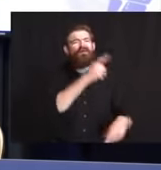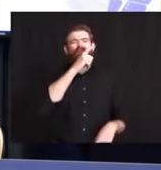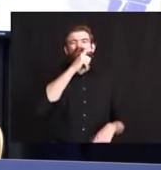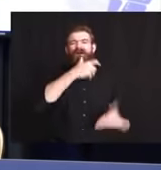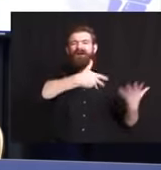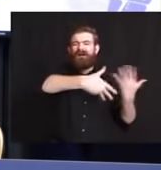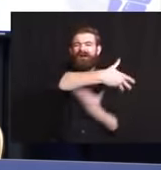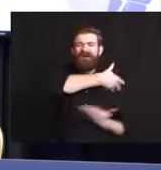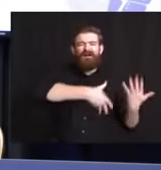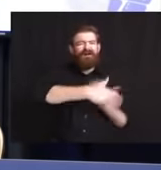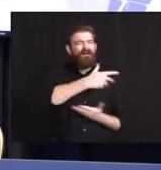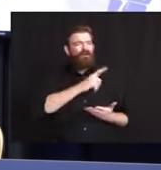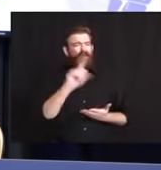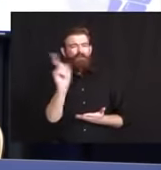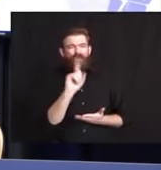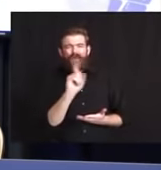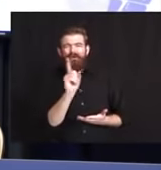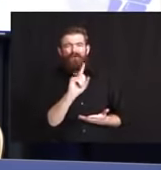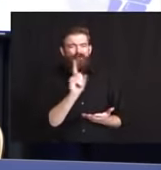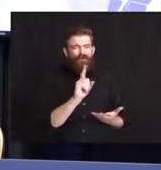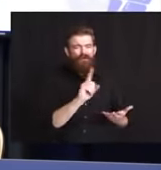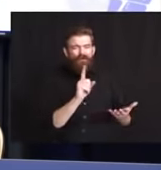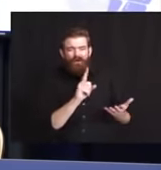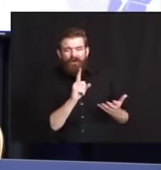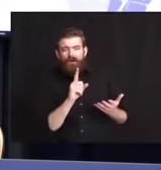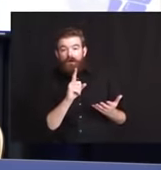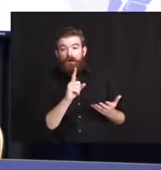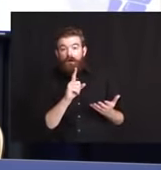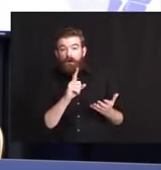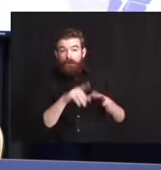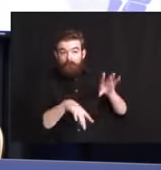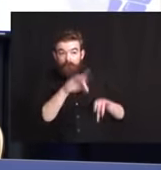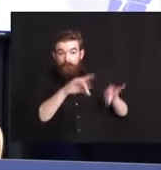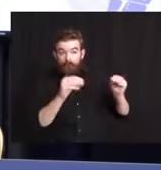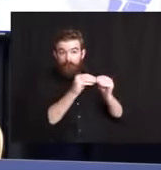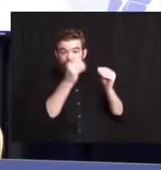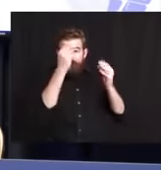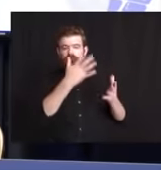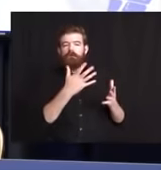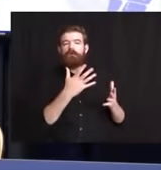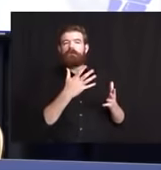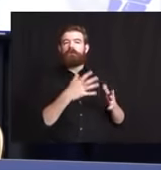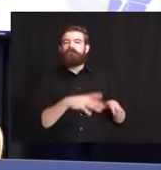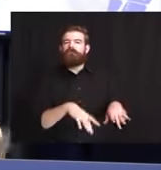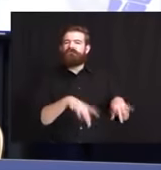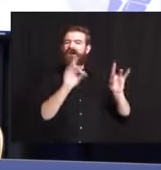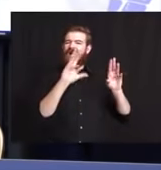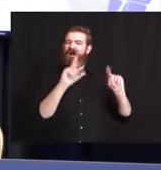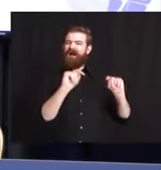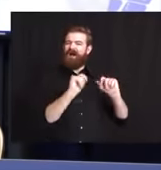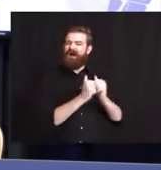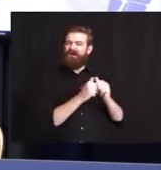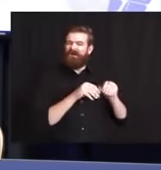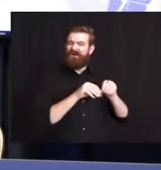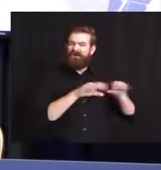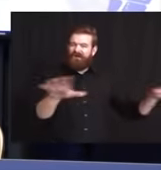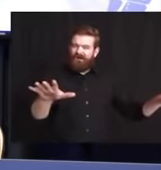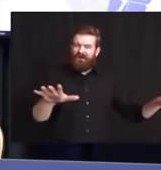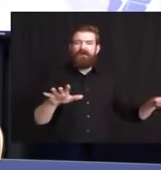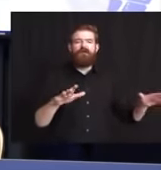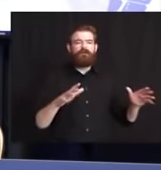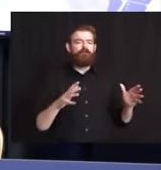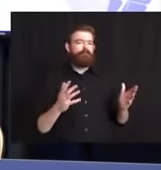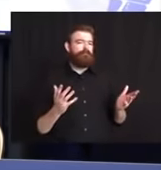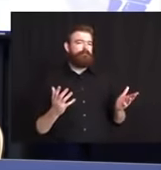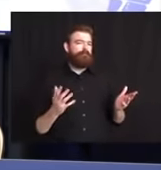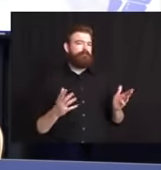progresses, we will learn more about their exposures and if there is any common link among the cases.